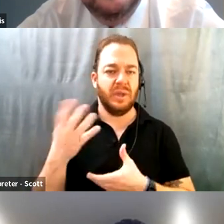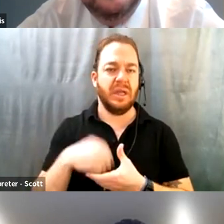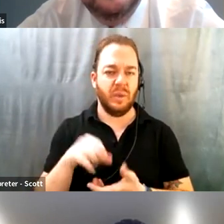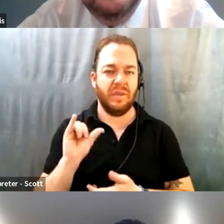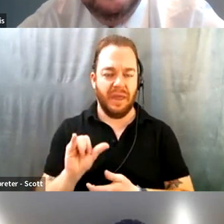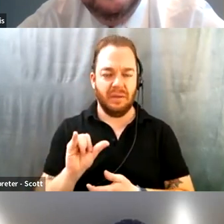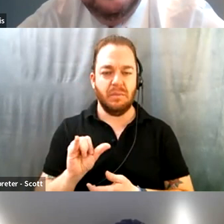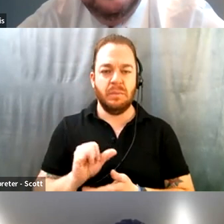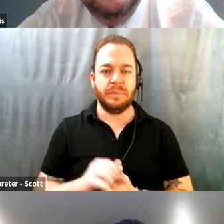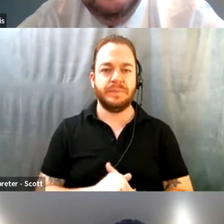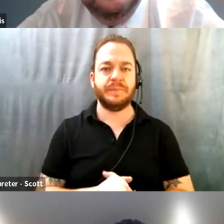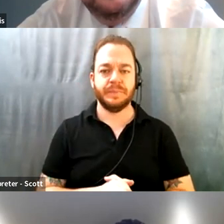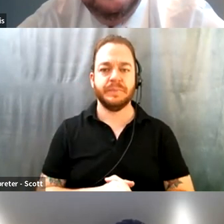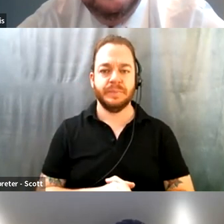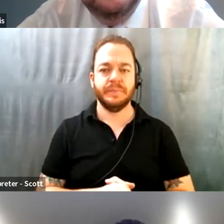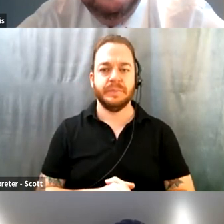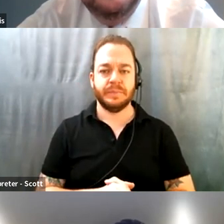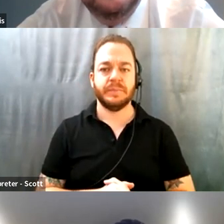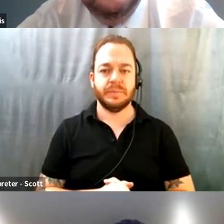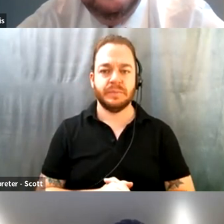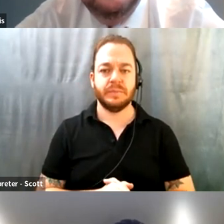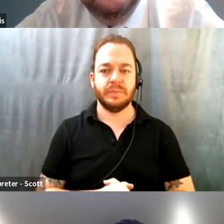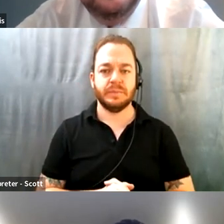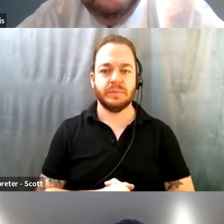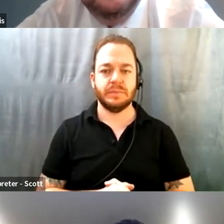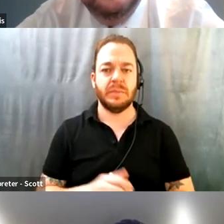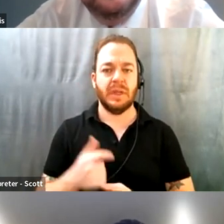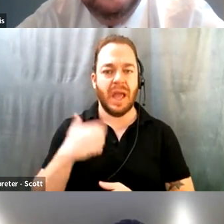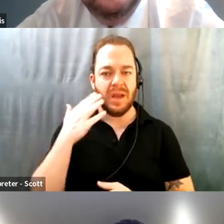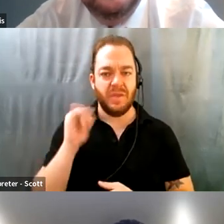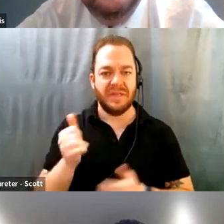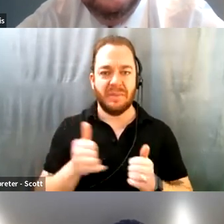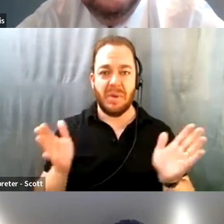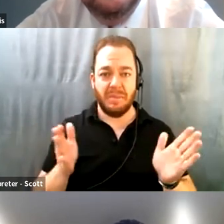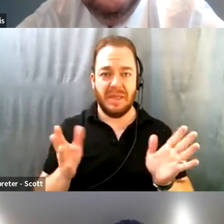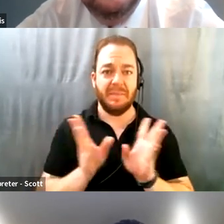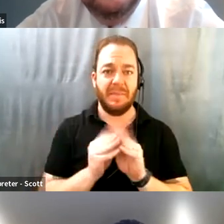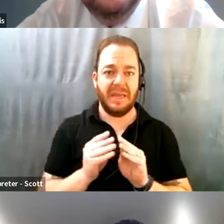into some tools. And I know this is a public meeting,